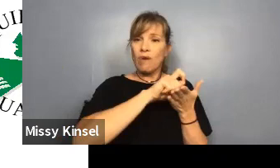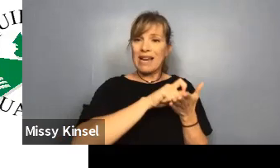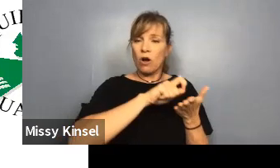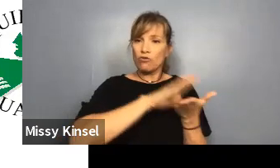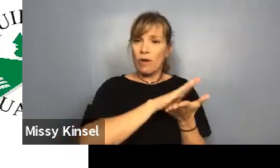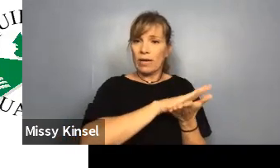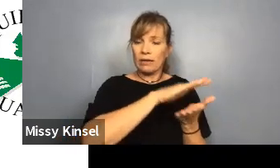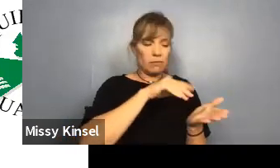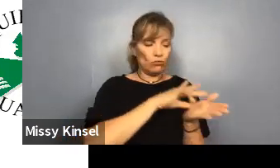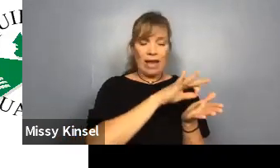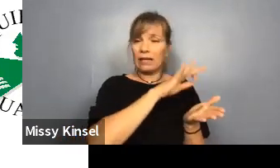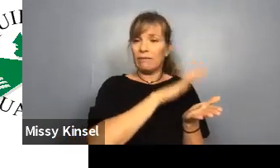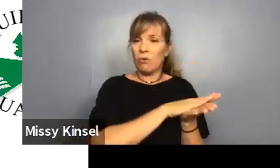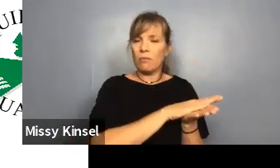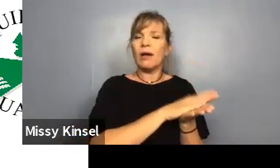find later.